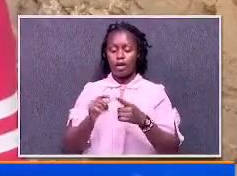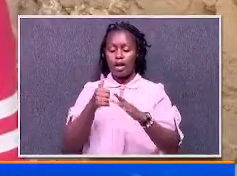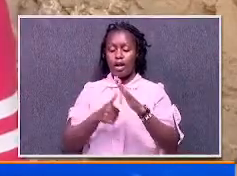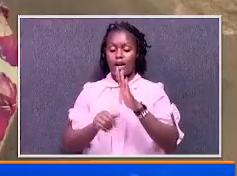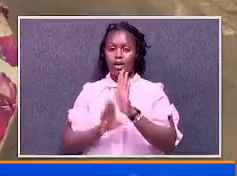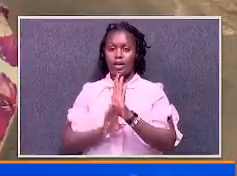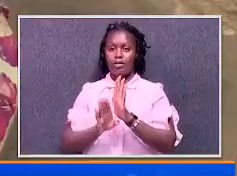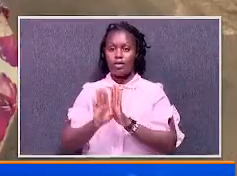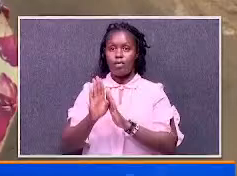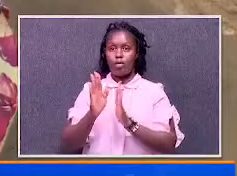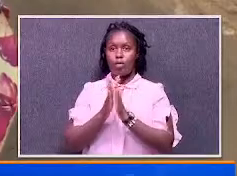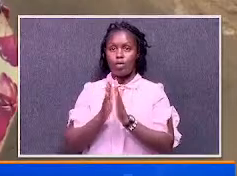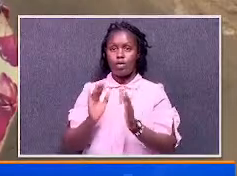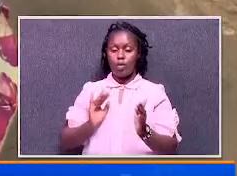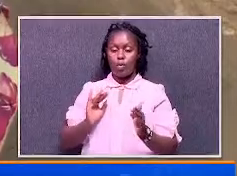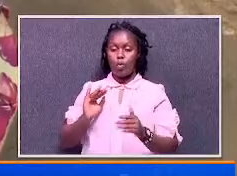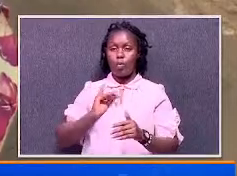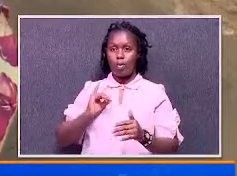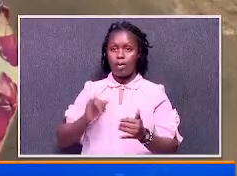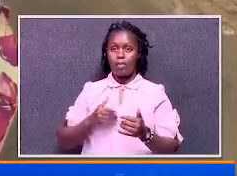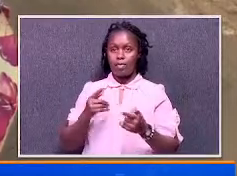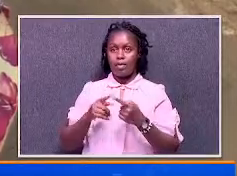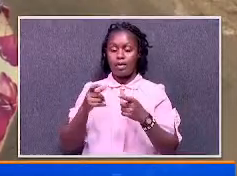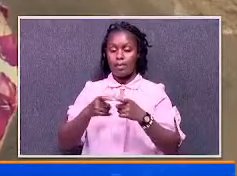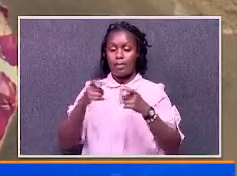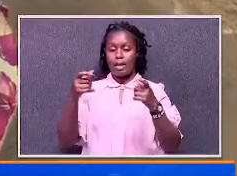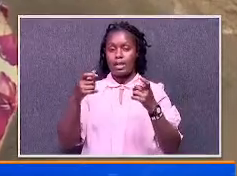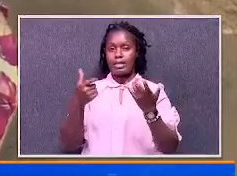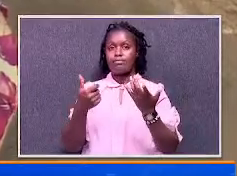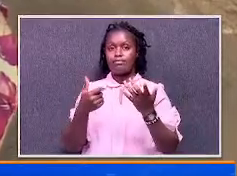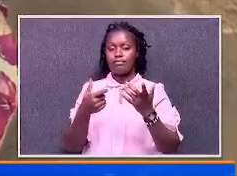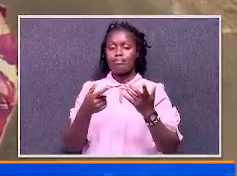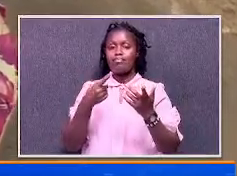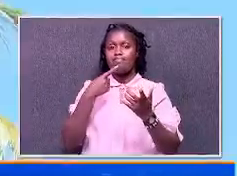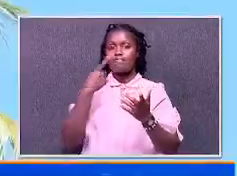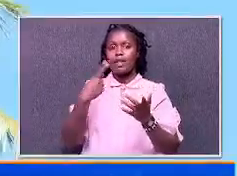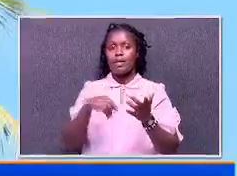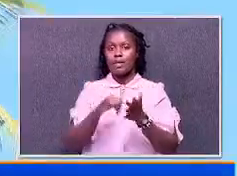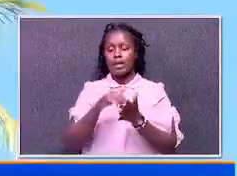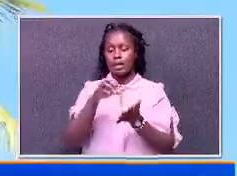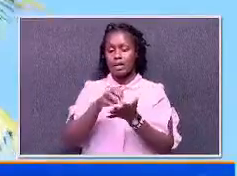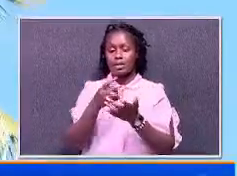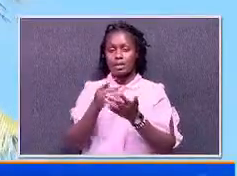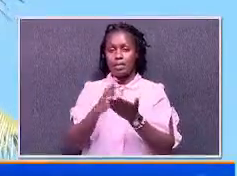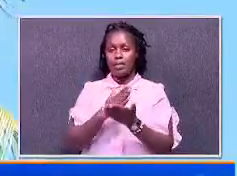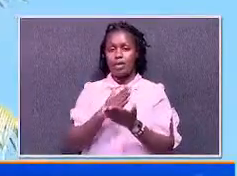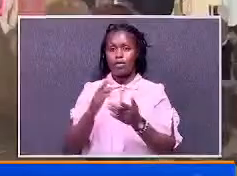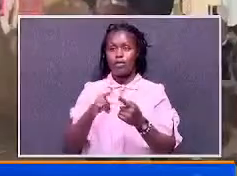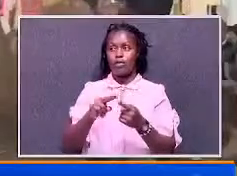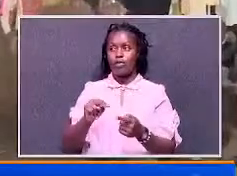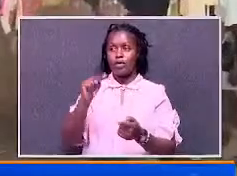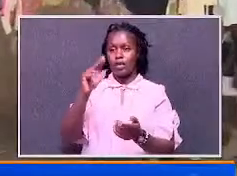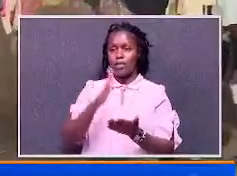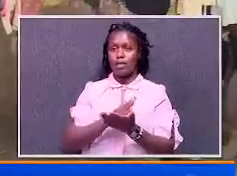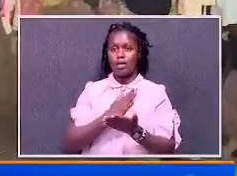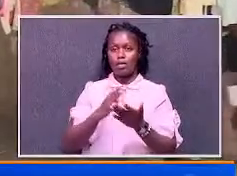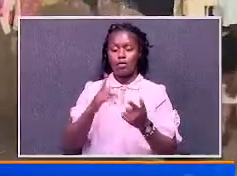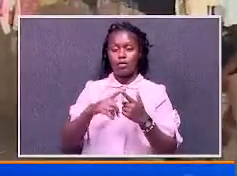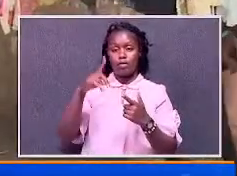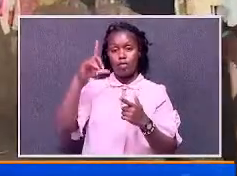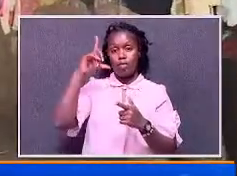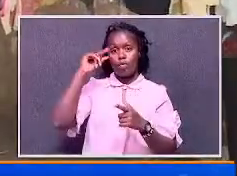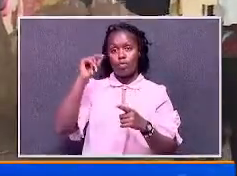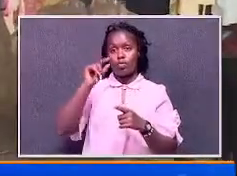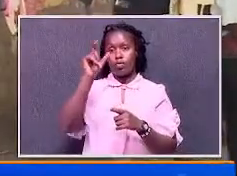underdevelopment, with women bearing the greatest brunt. Such is the case in some parts of the northern part of the coastal region,